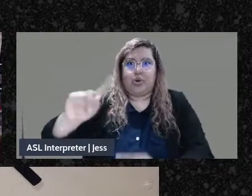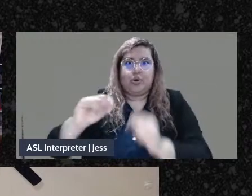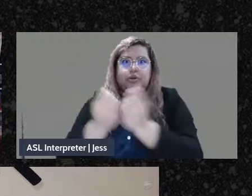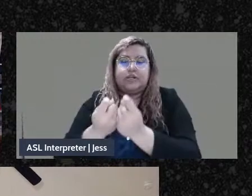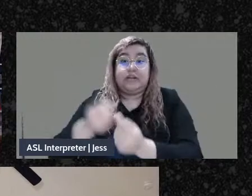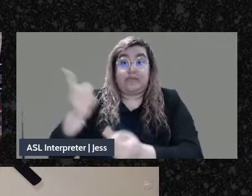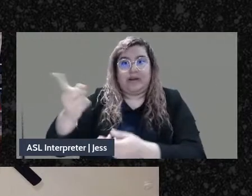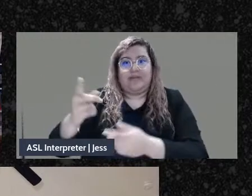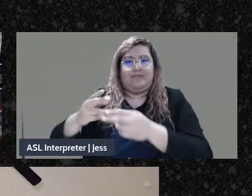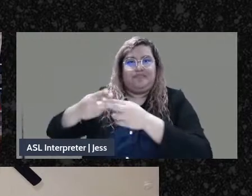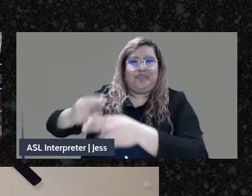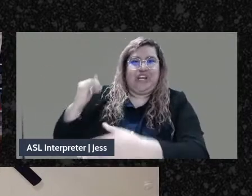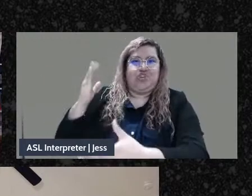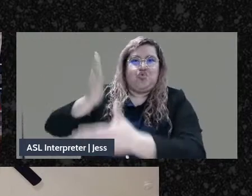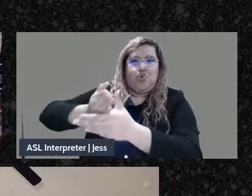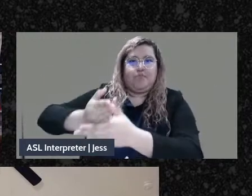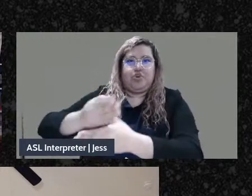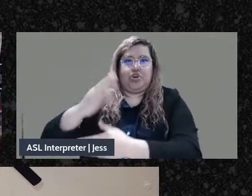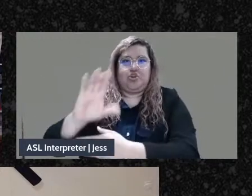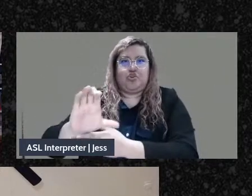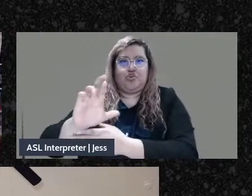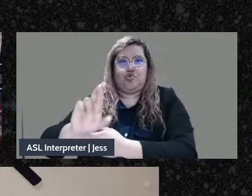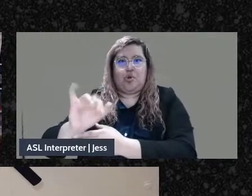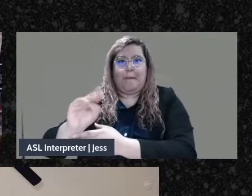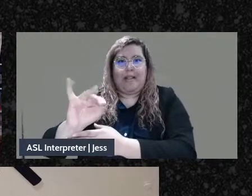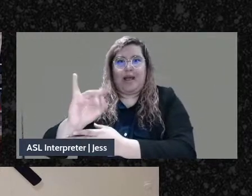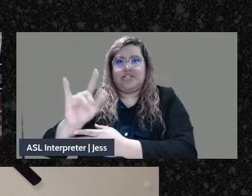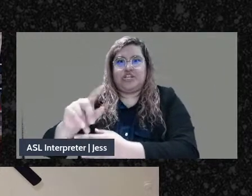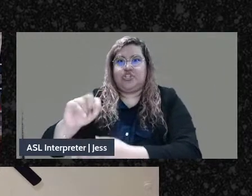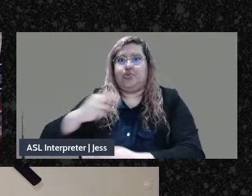think like the afterglow of the uprising / fear